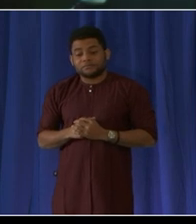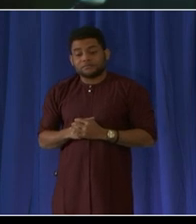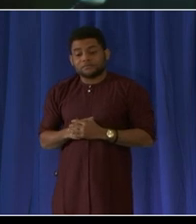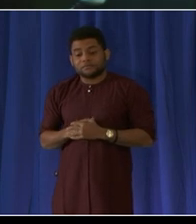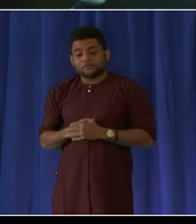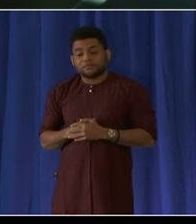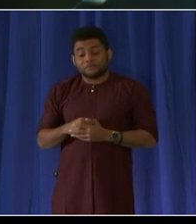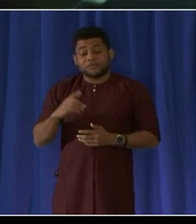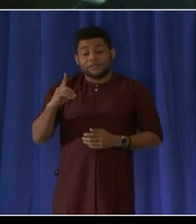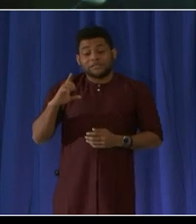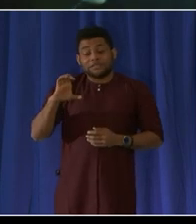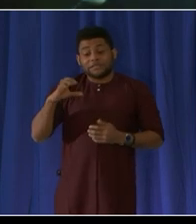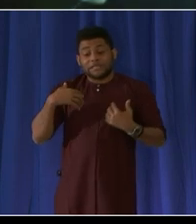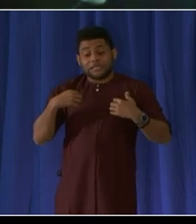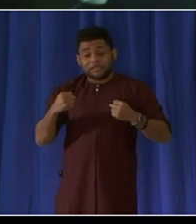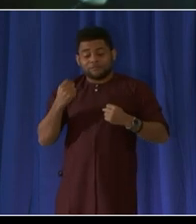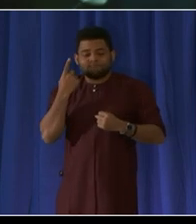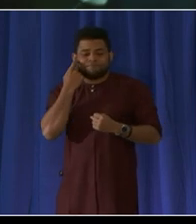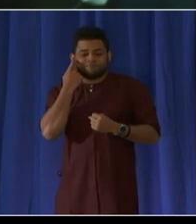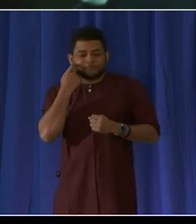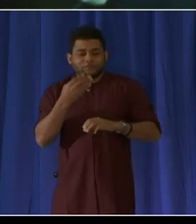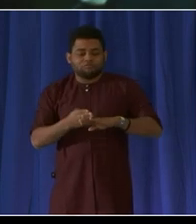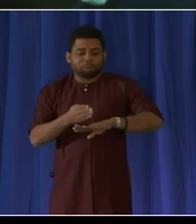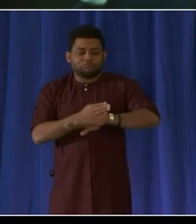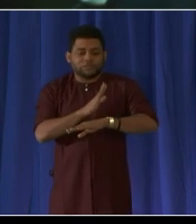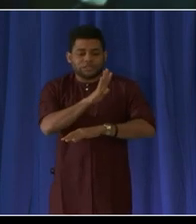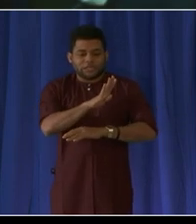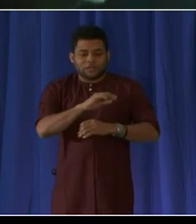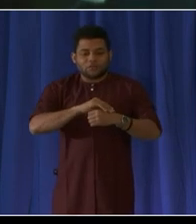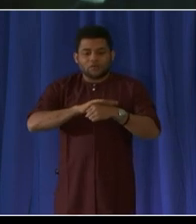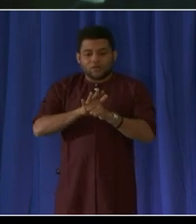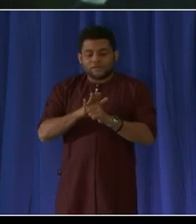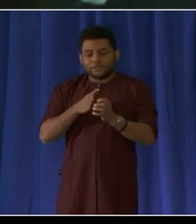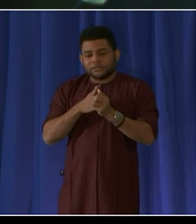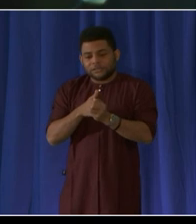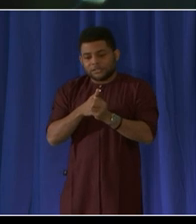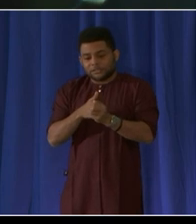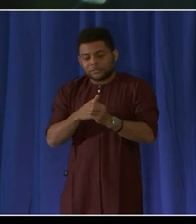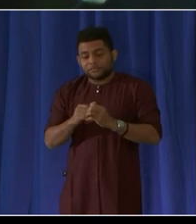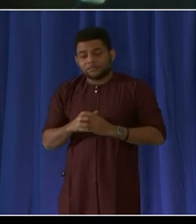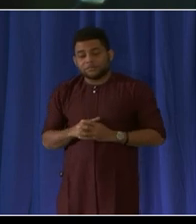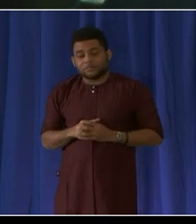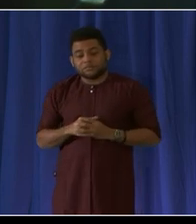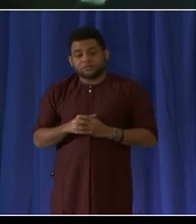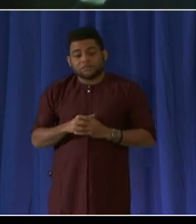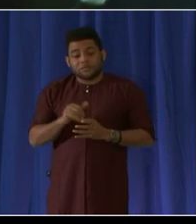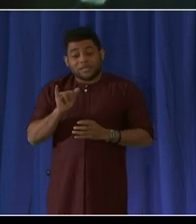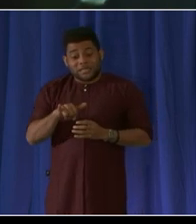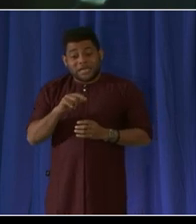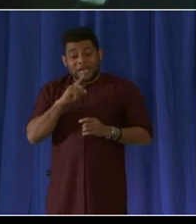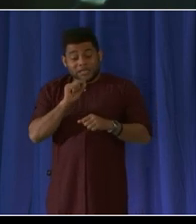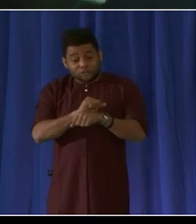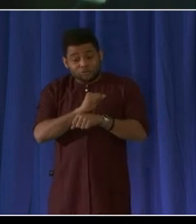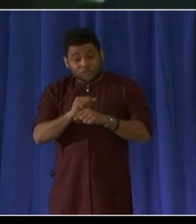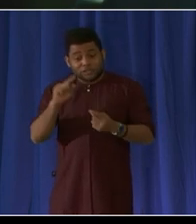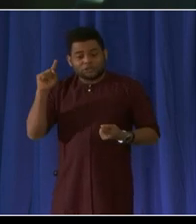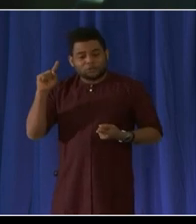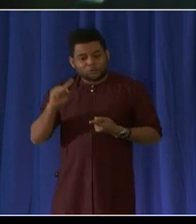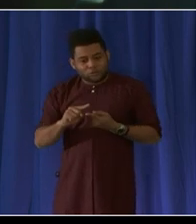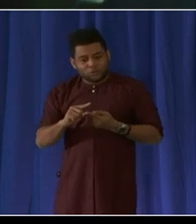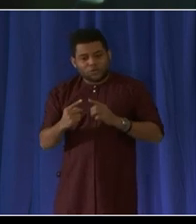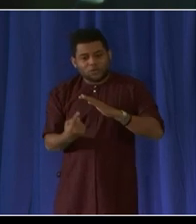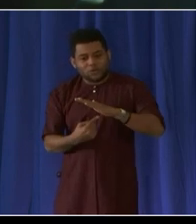DC Health recently updated their COVID guidance, which allows us to actually shorten